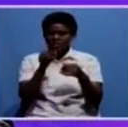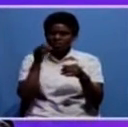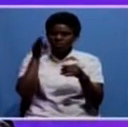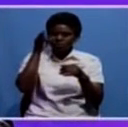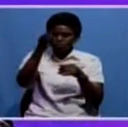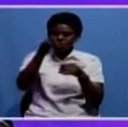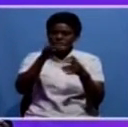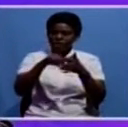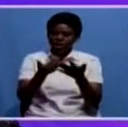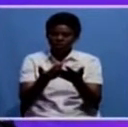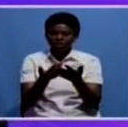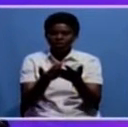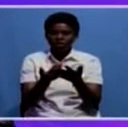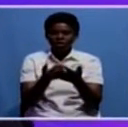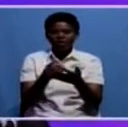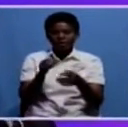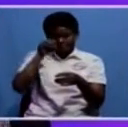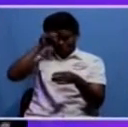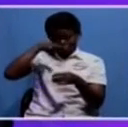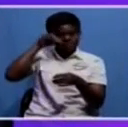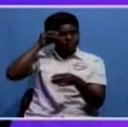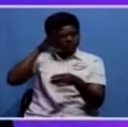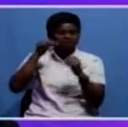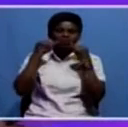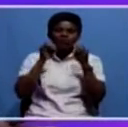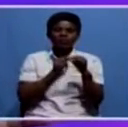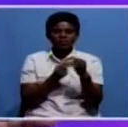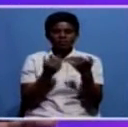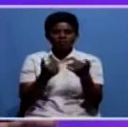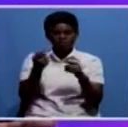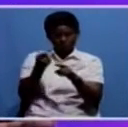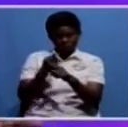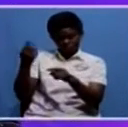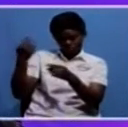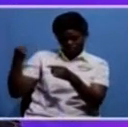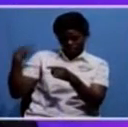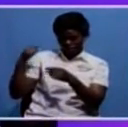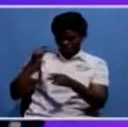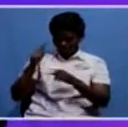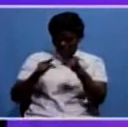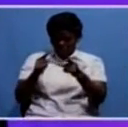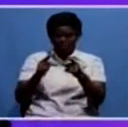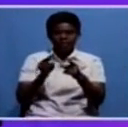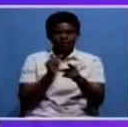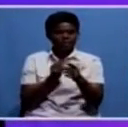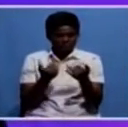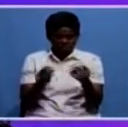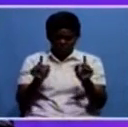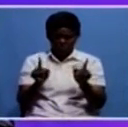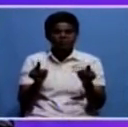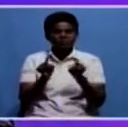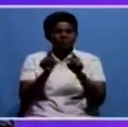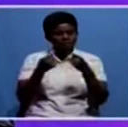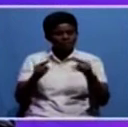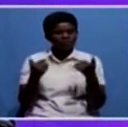Minister of Mines, I'm sure, will keep us updated where we are now from when the process began, to find out where are we now and what is